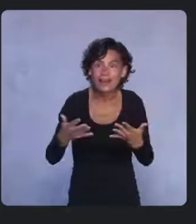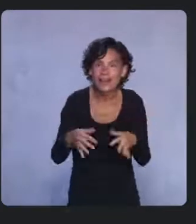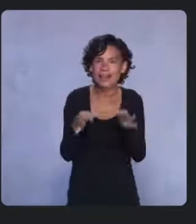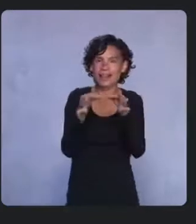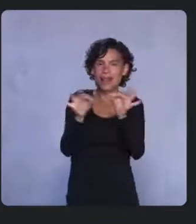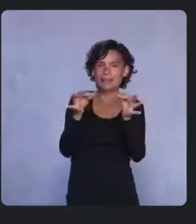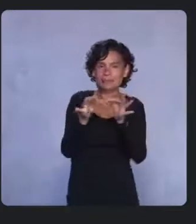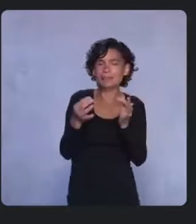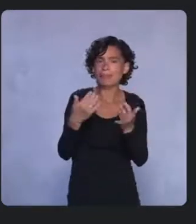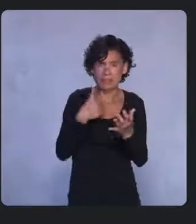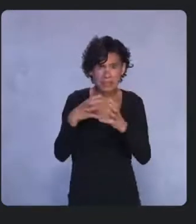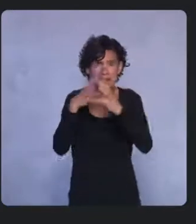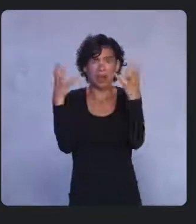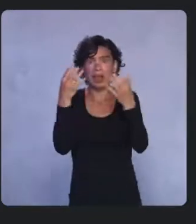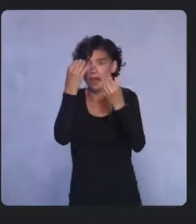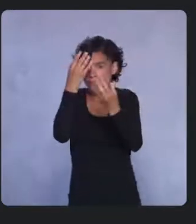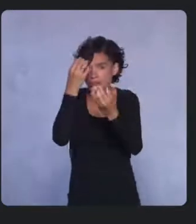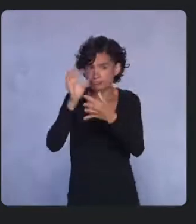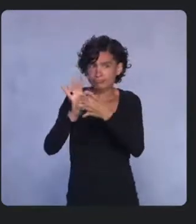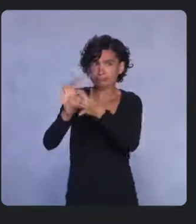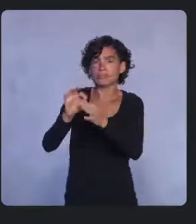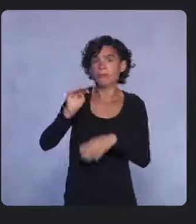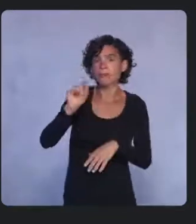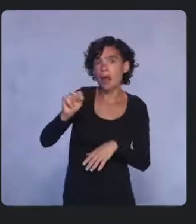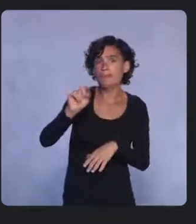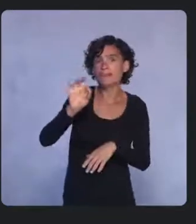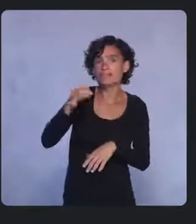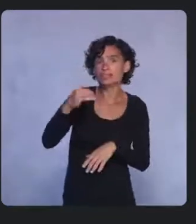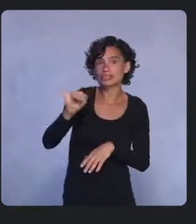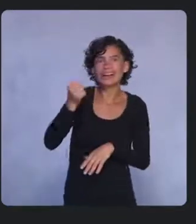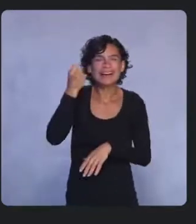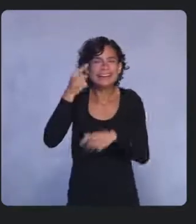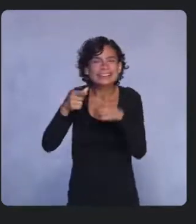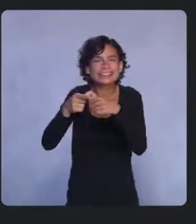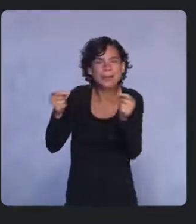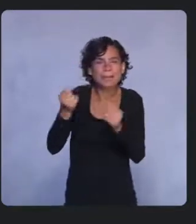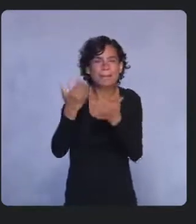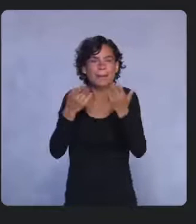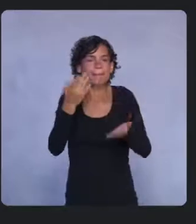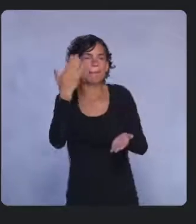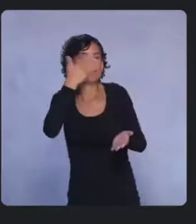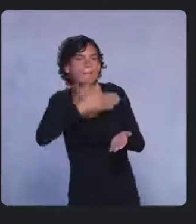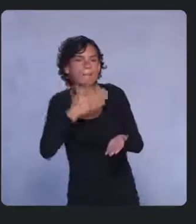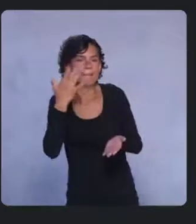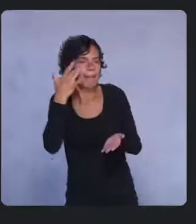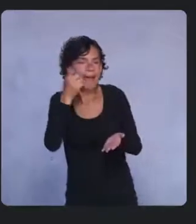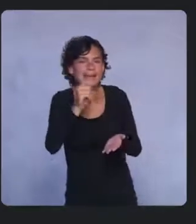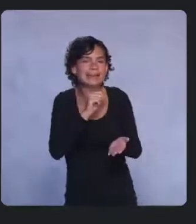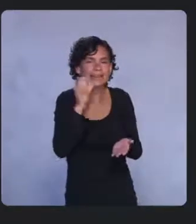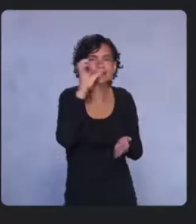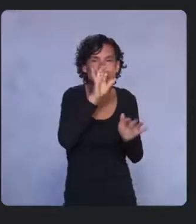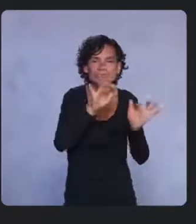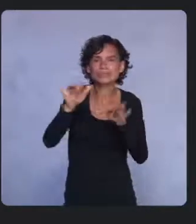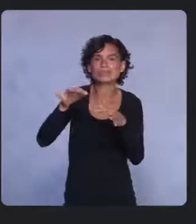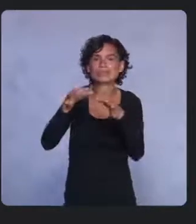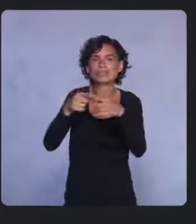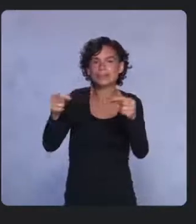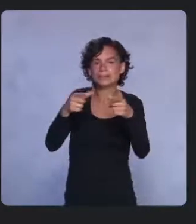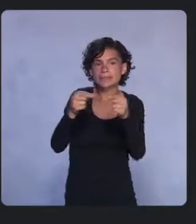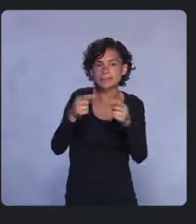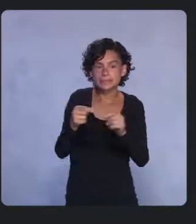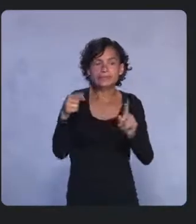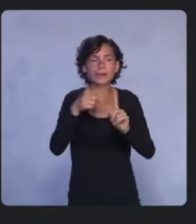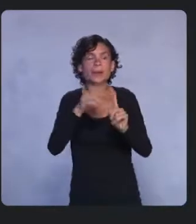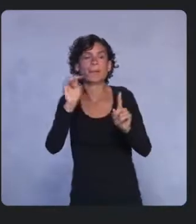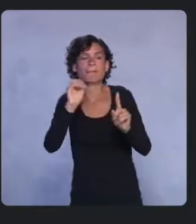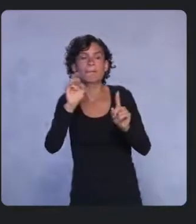about Mount Fuji in Japanese, you might not know they exist if you don't search in Japanese. But Mom can transfer language across